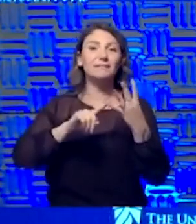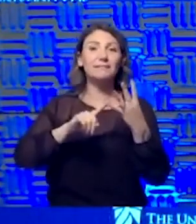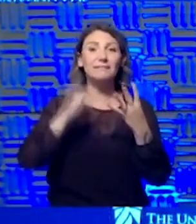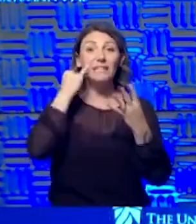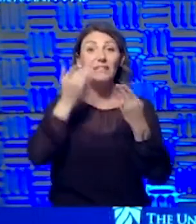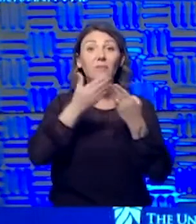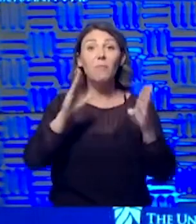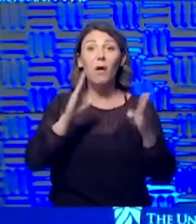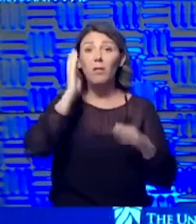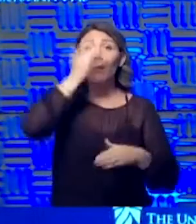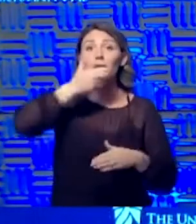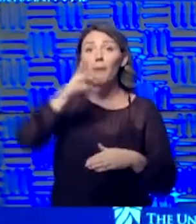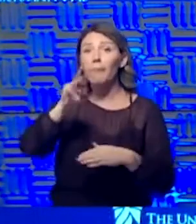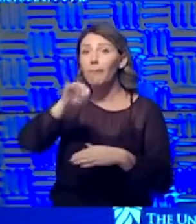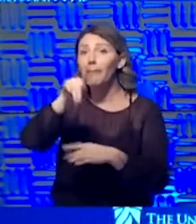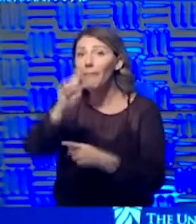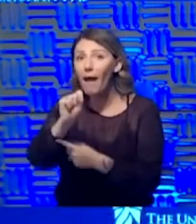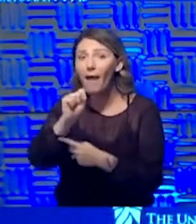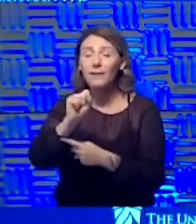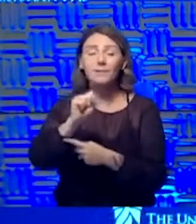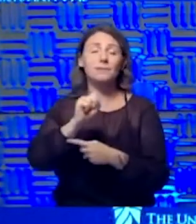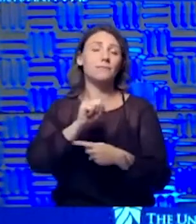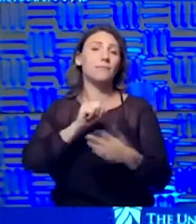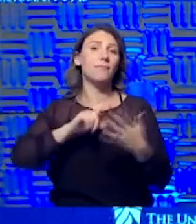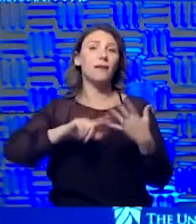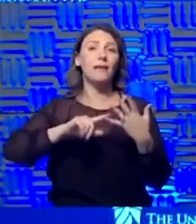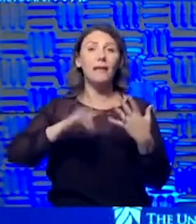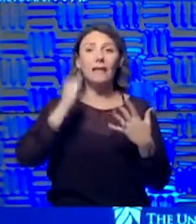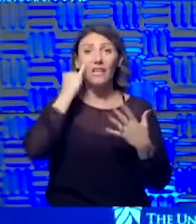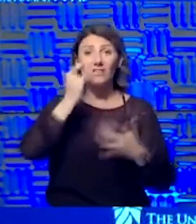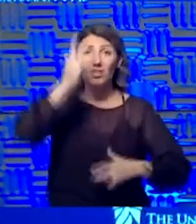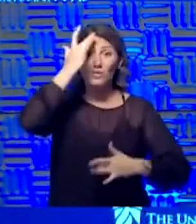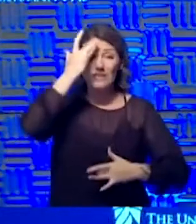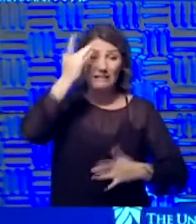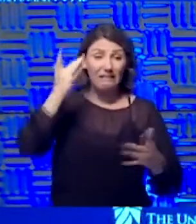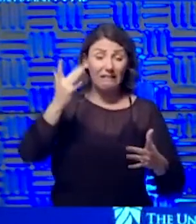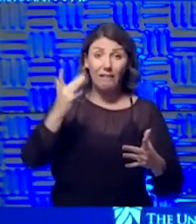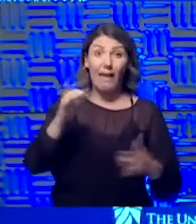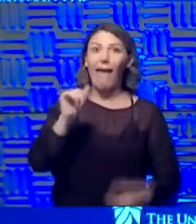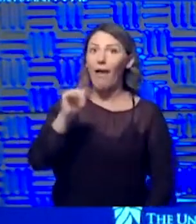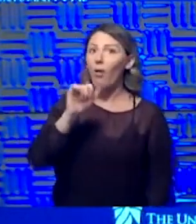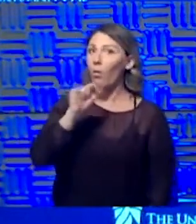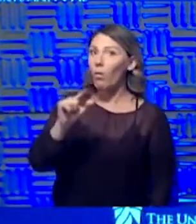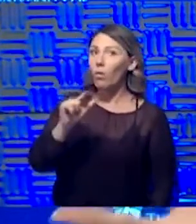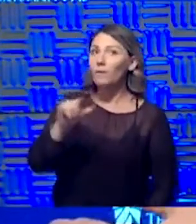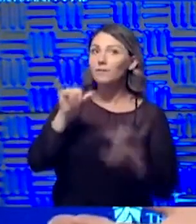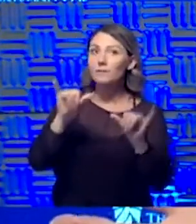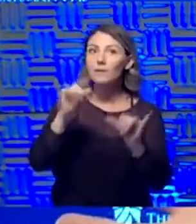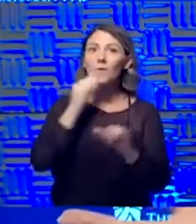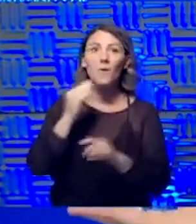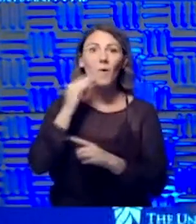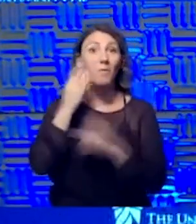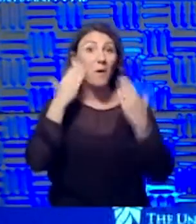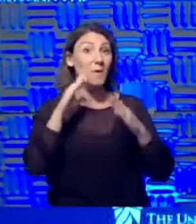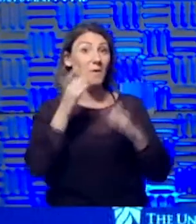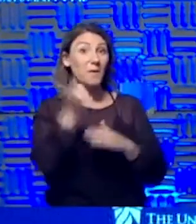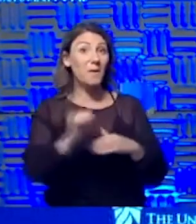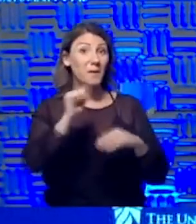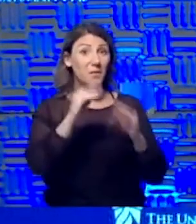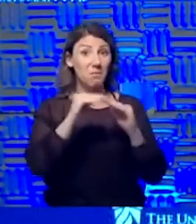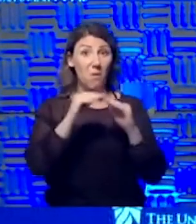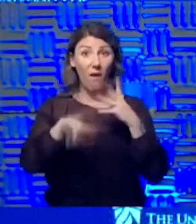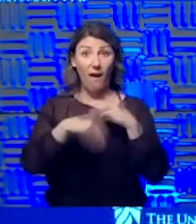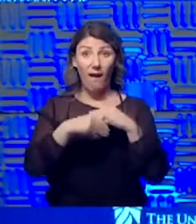with others, and if you're sick at all, you stay home. I don't know, folks, any other questions? No, I